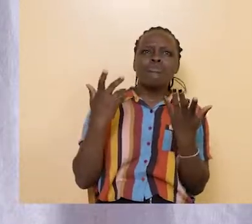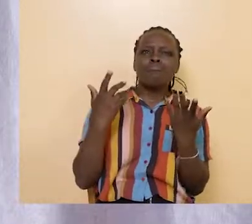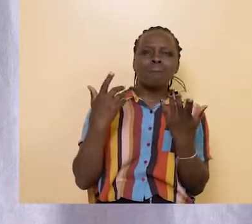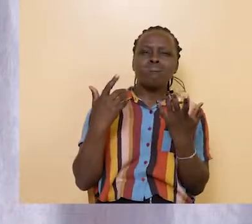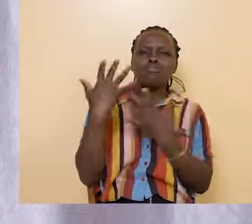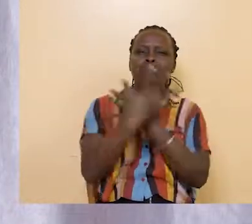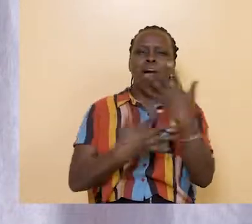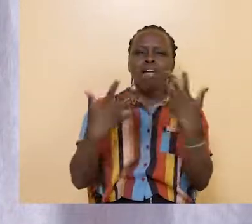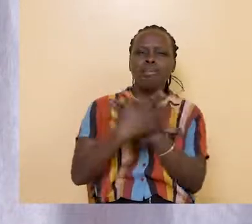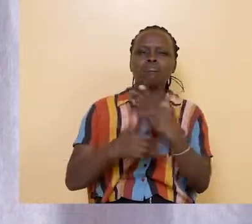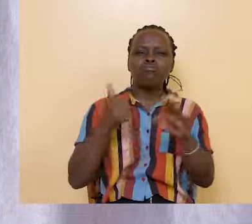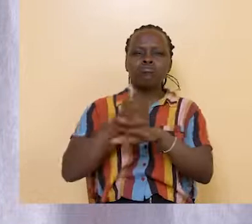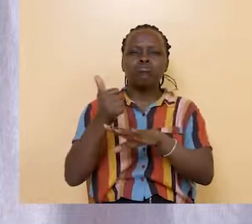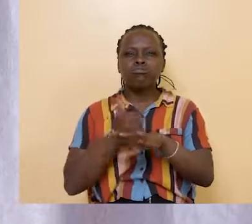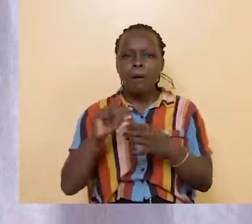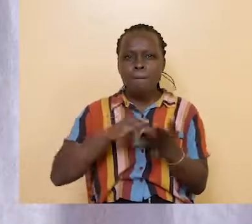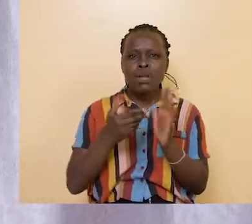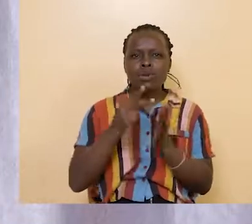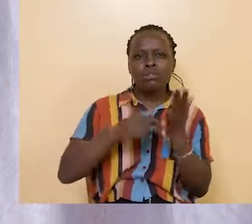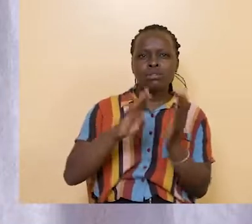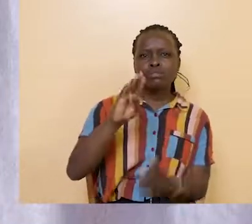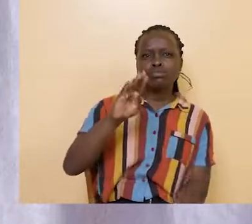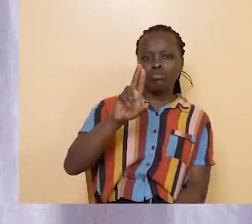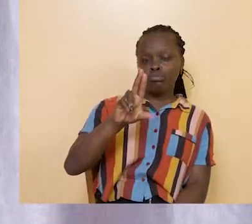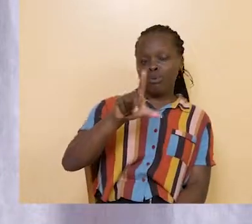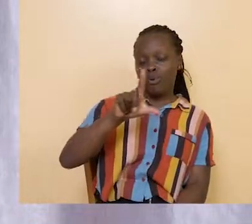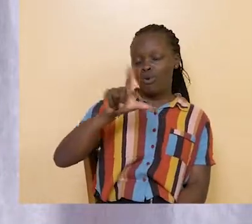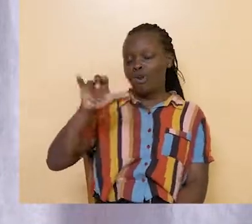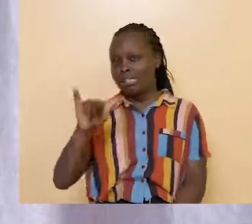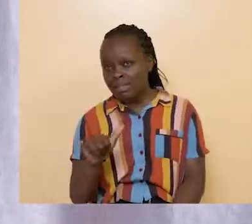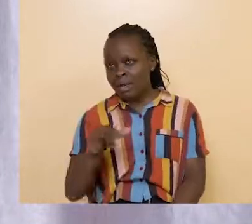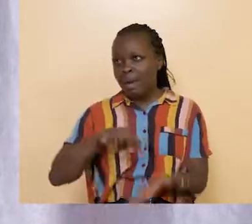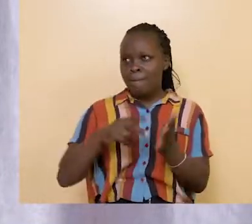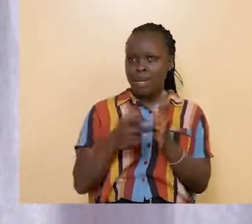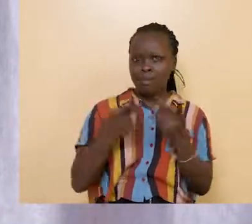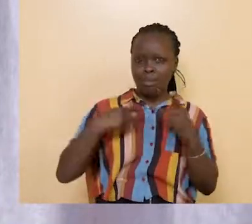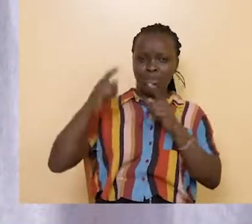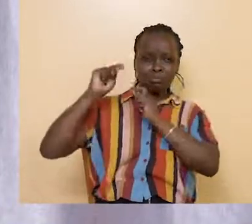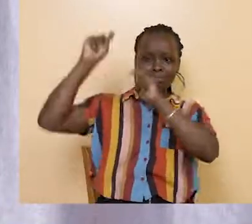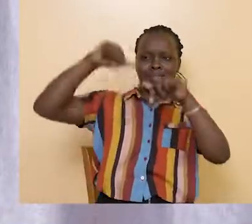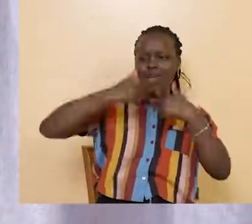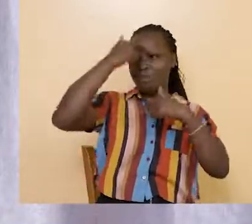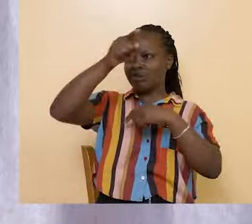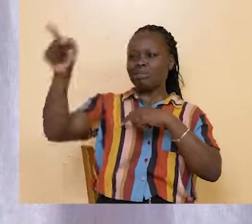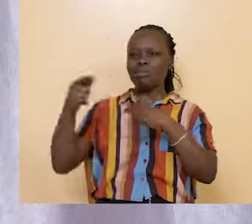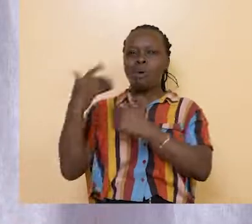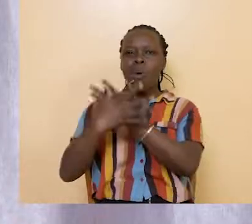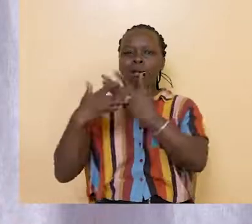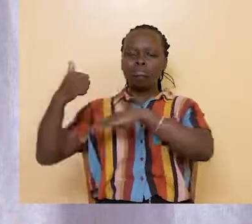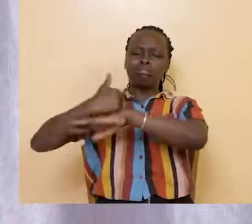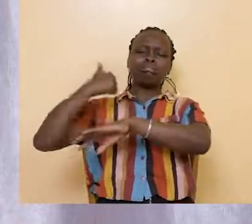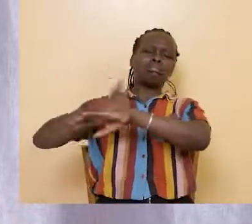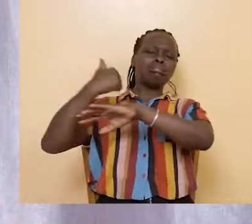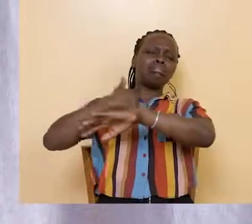cyberbullying. We've heard stories of people who have actually taken their lives because of cyberbullying. They were trolled